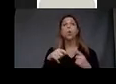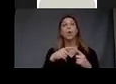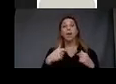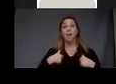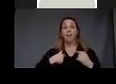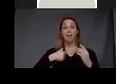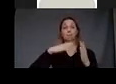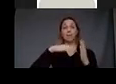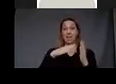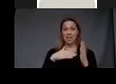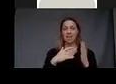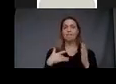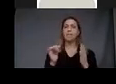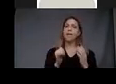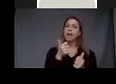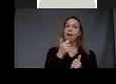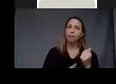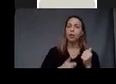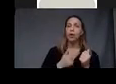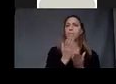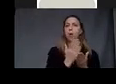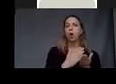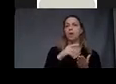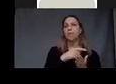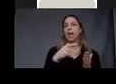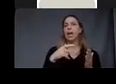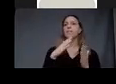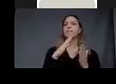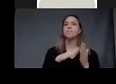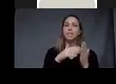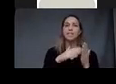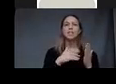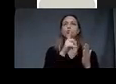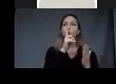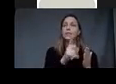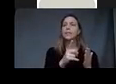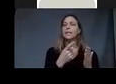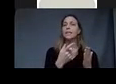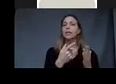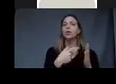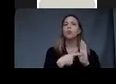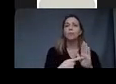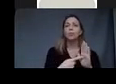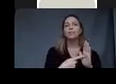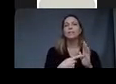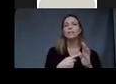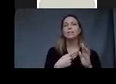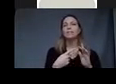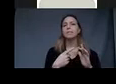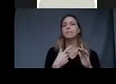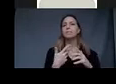feel that every part of the painting is an aspect of self. It's, it references a kind of a way of